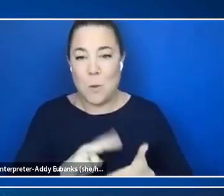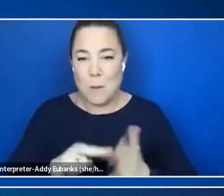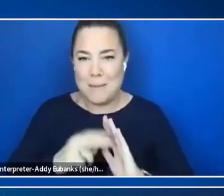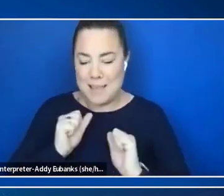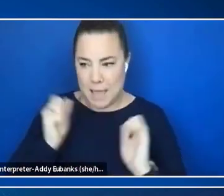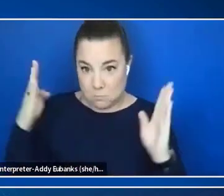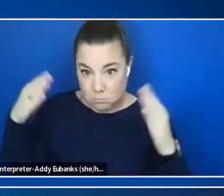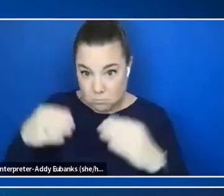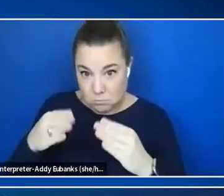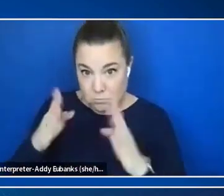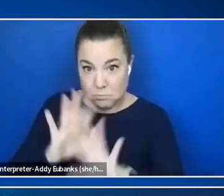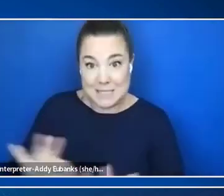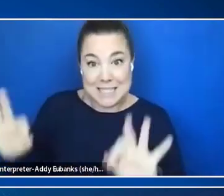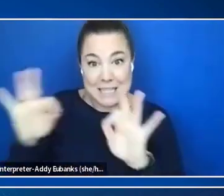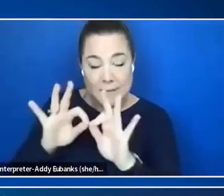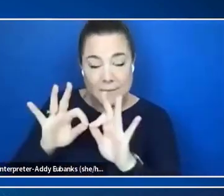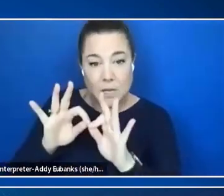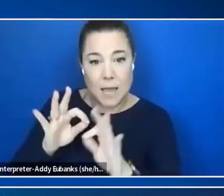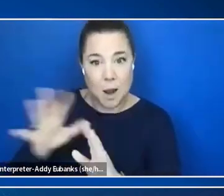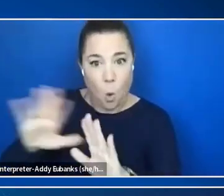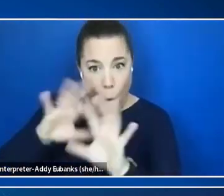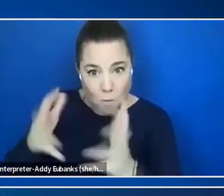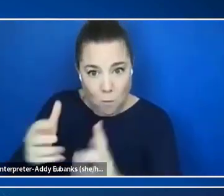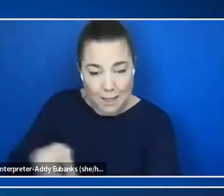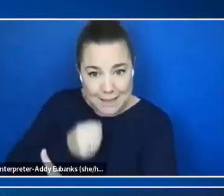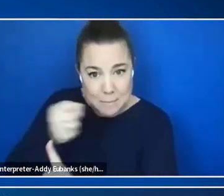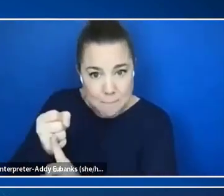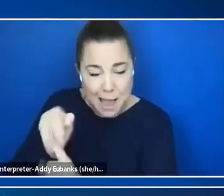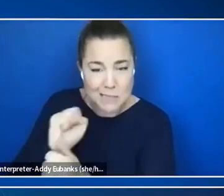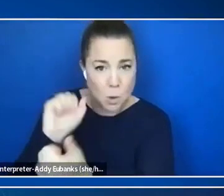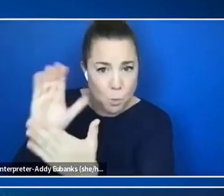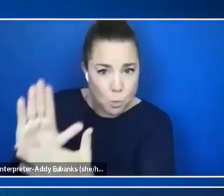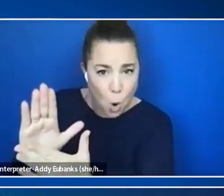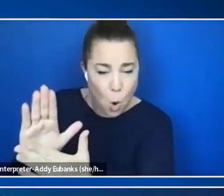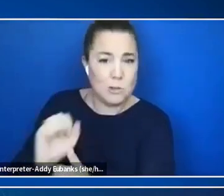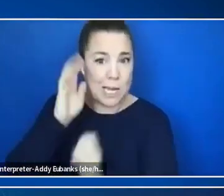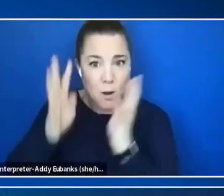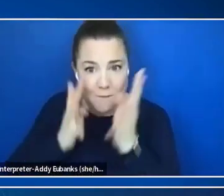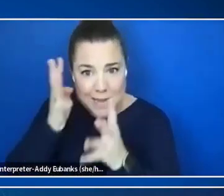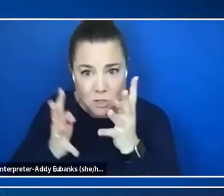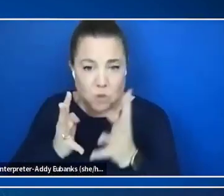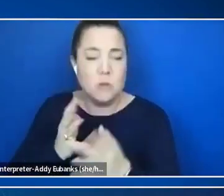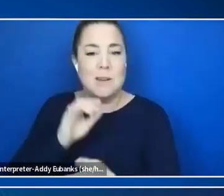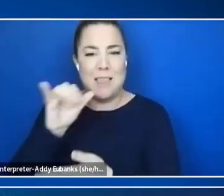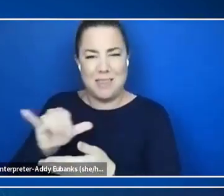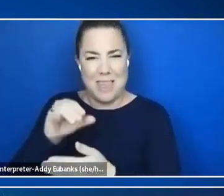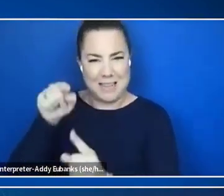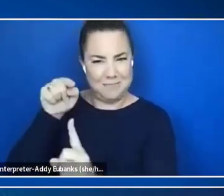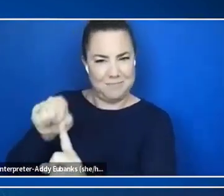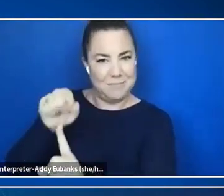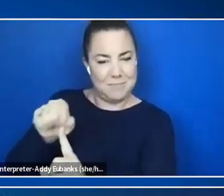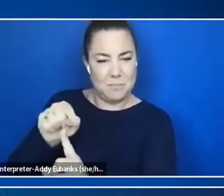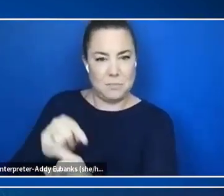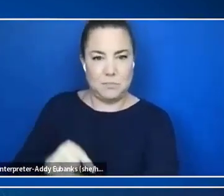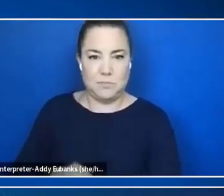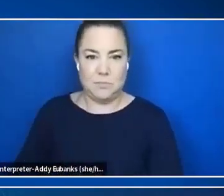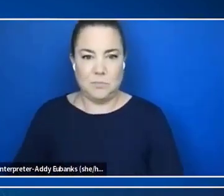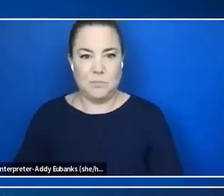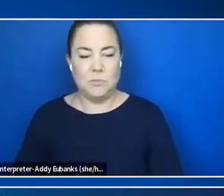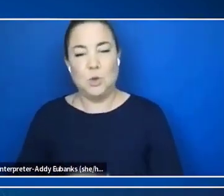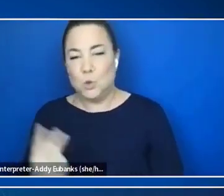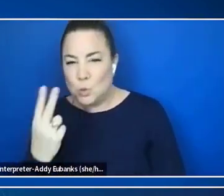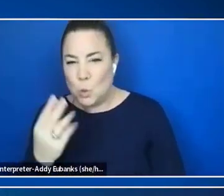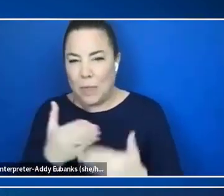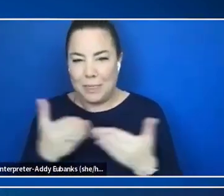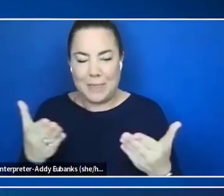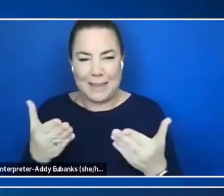innovation approach, the overall impact, potential impact of the application. So there are two forces driving this.